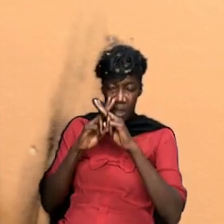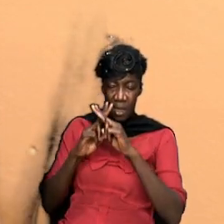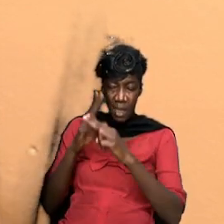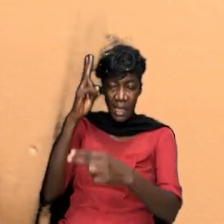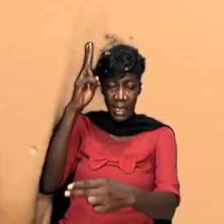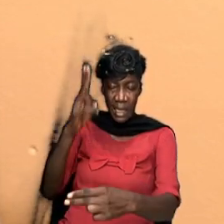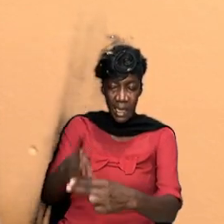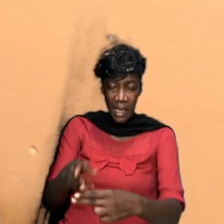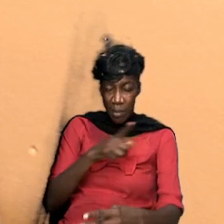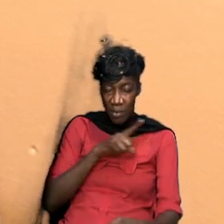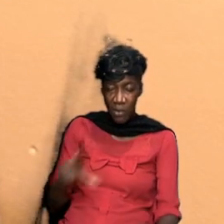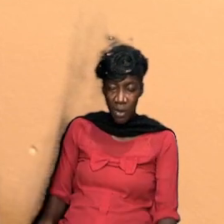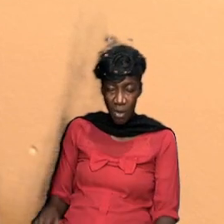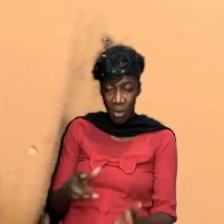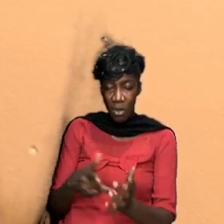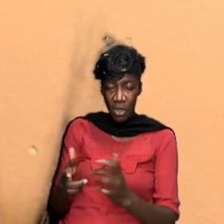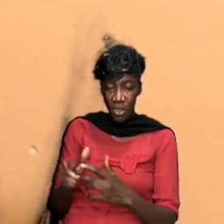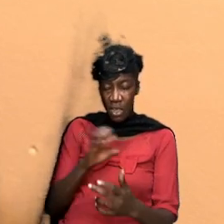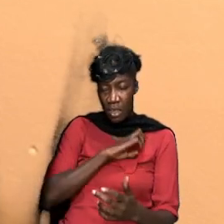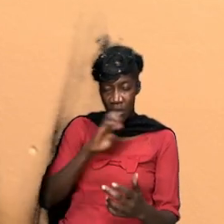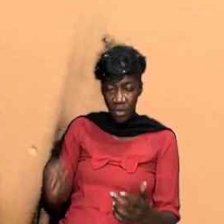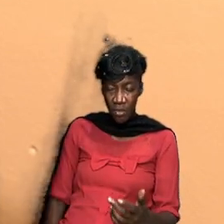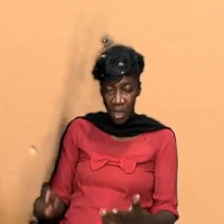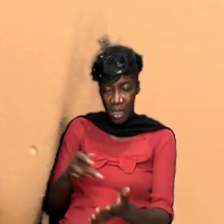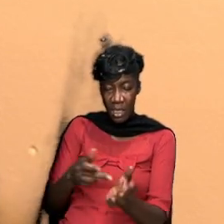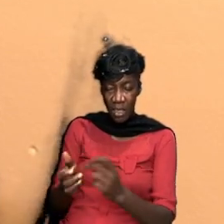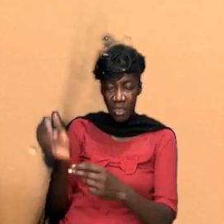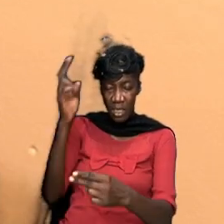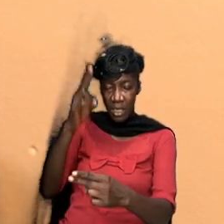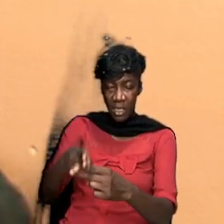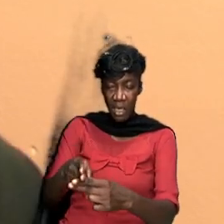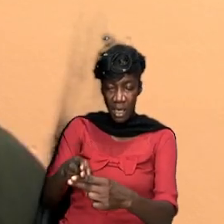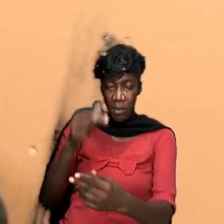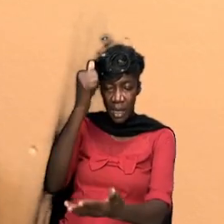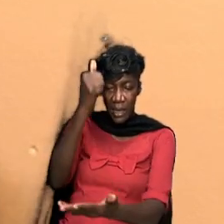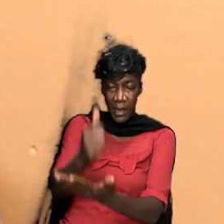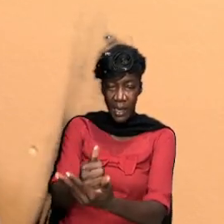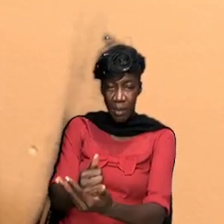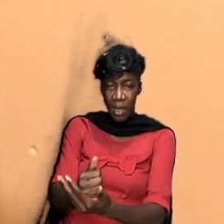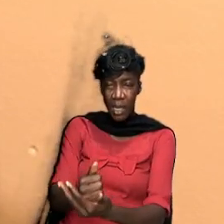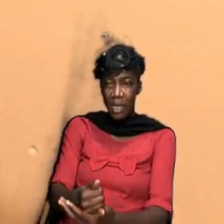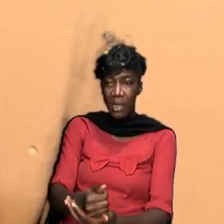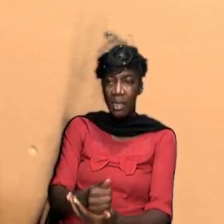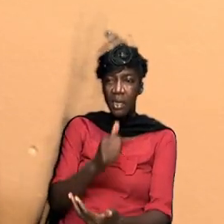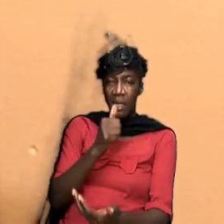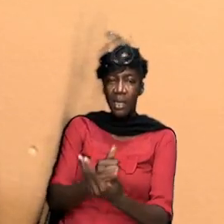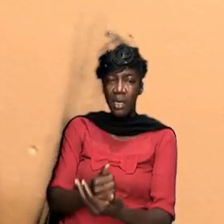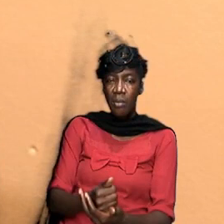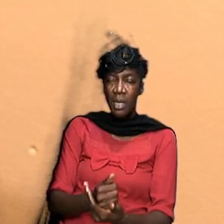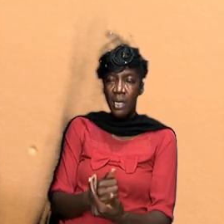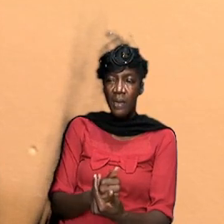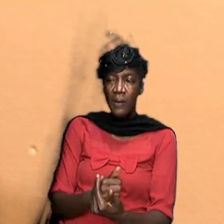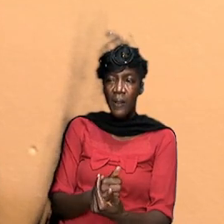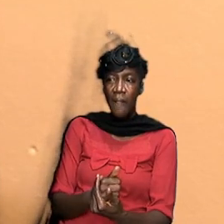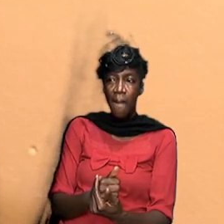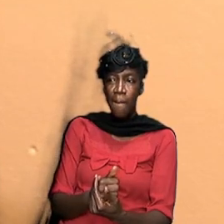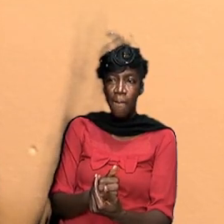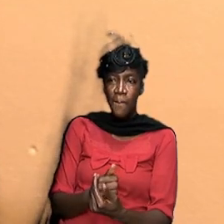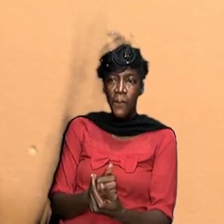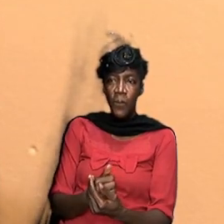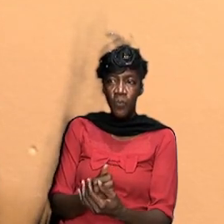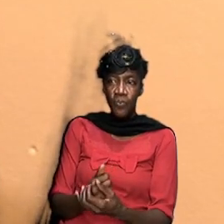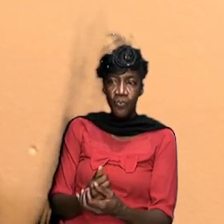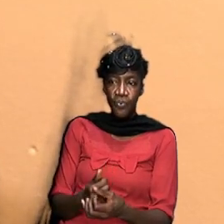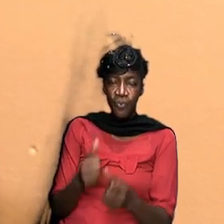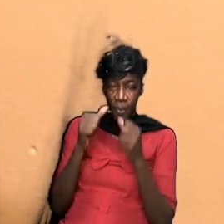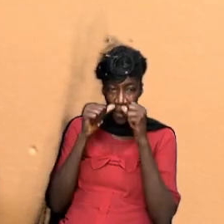name of the Lord Jesus Christ, in Jesus' name, amen and amen. So by way of announcement, as we close